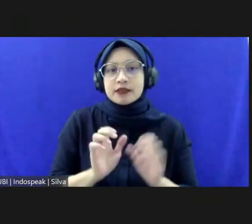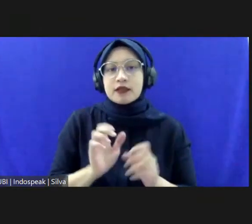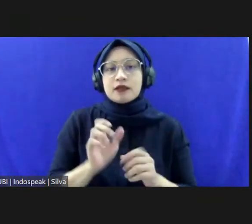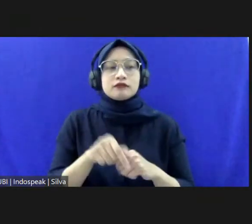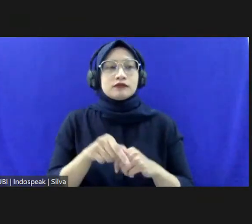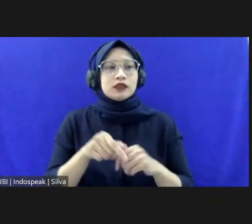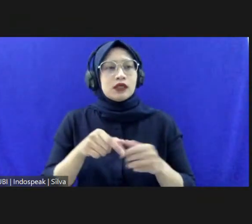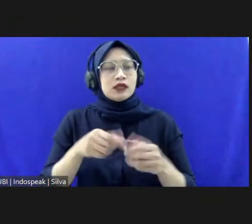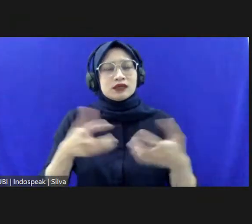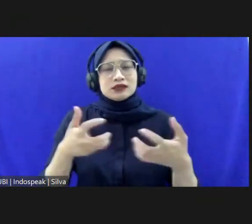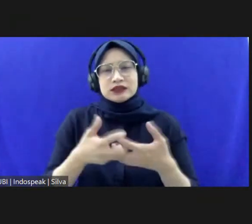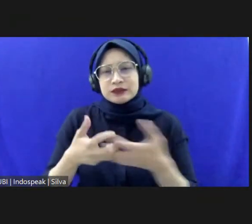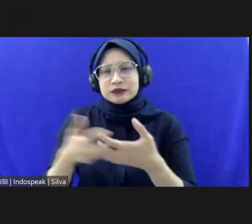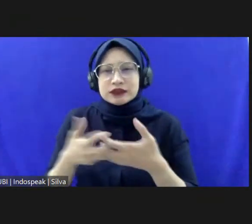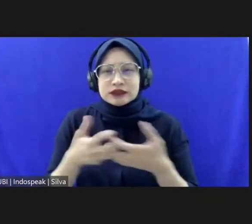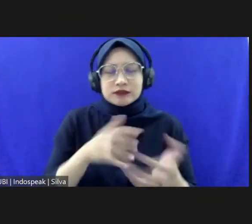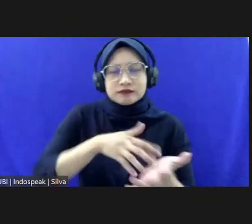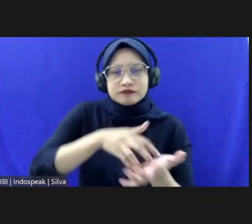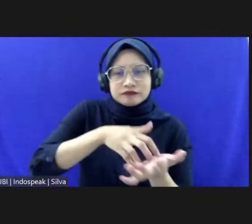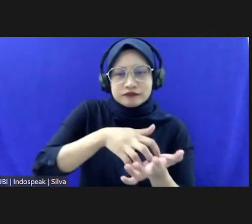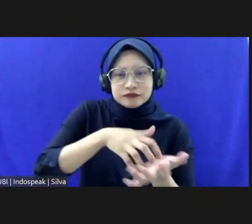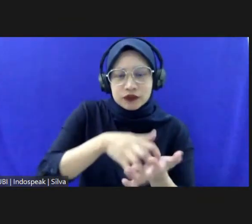healthcare, not only in Indonesia,